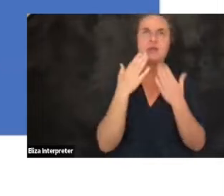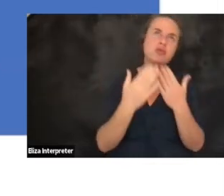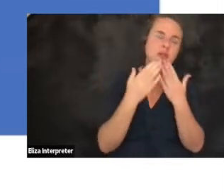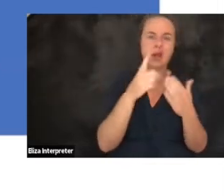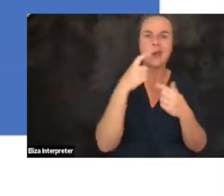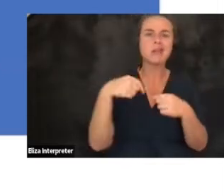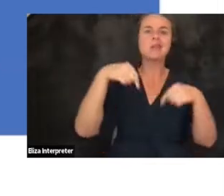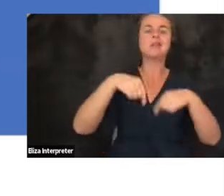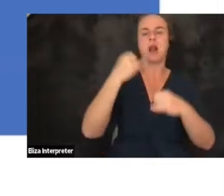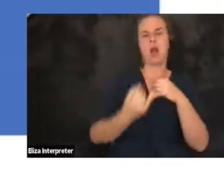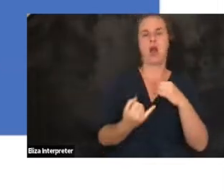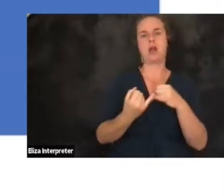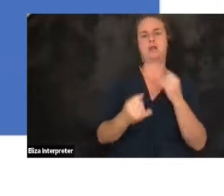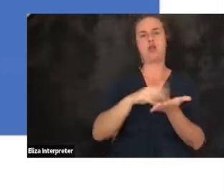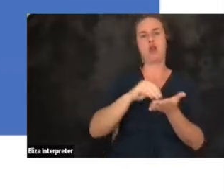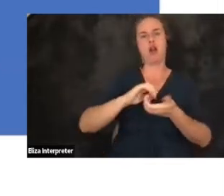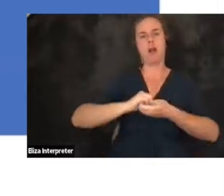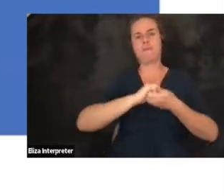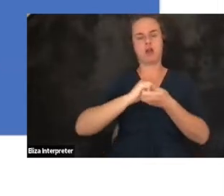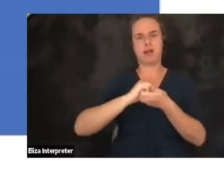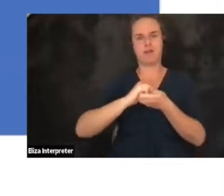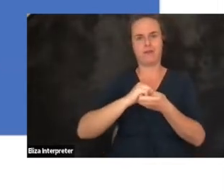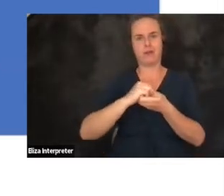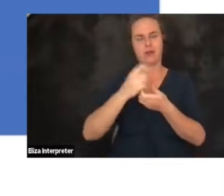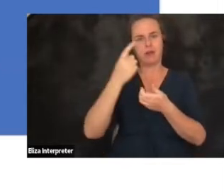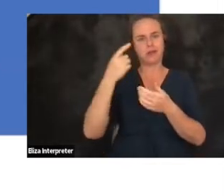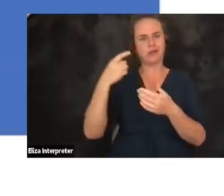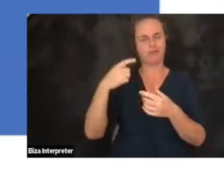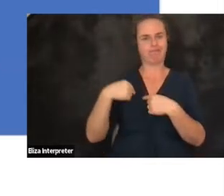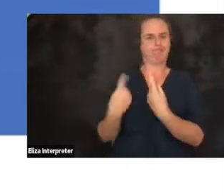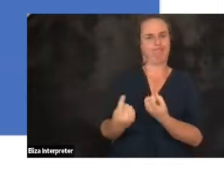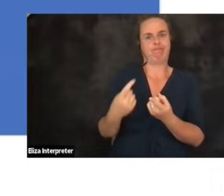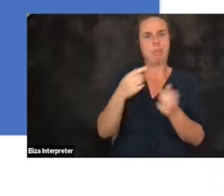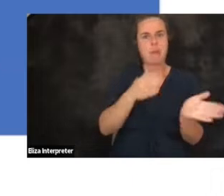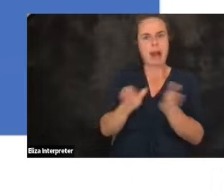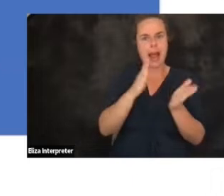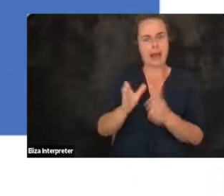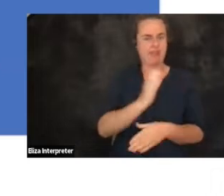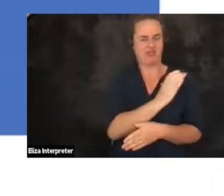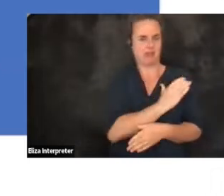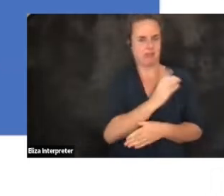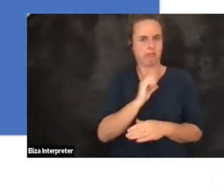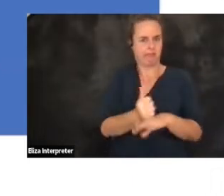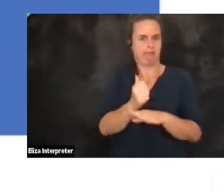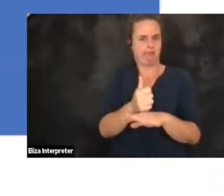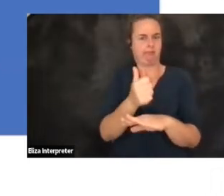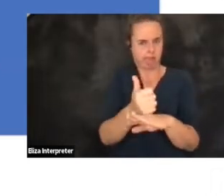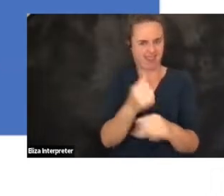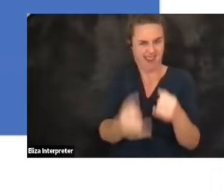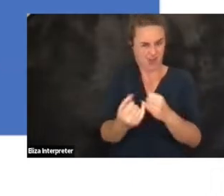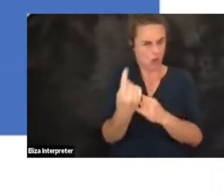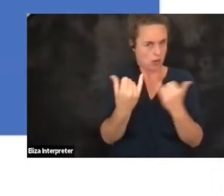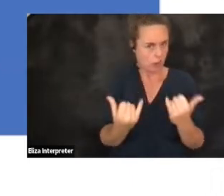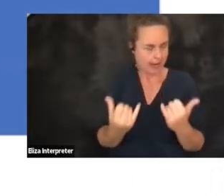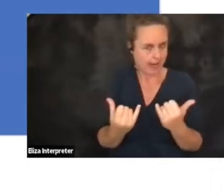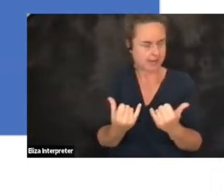collaborative, learning collaborative, for the planning committee of this learning collaborative from the Regional Clinical Performance Council, who